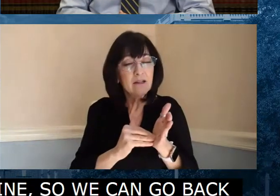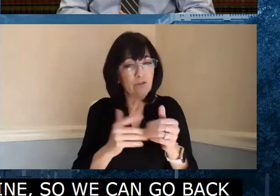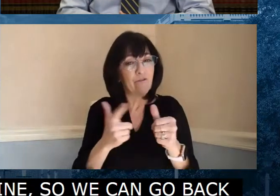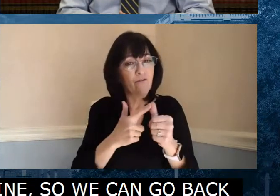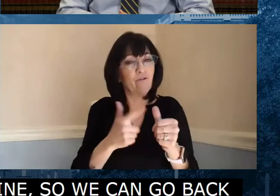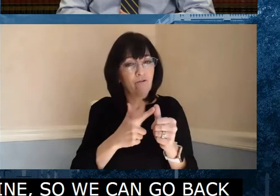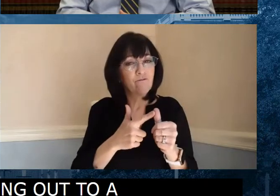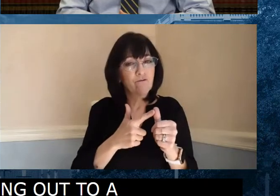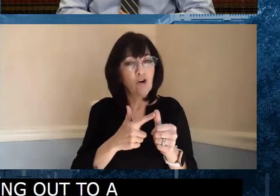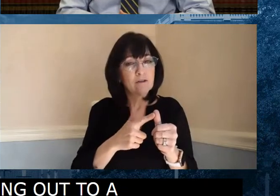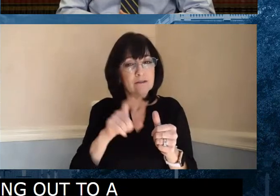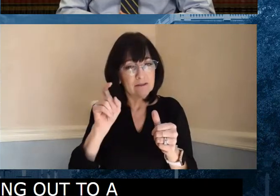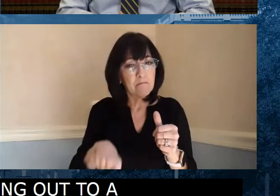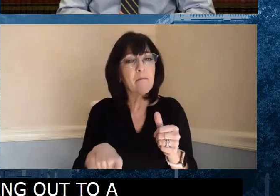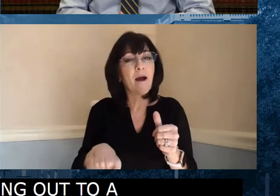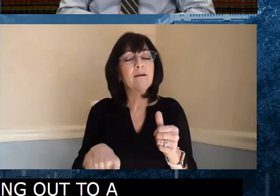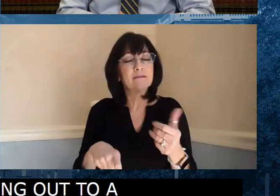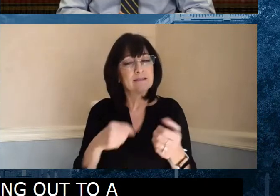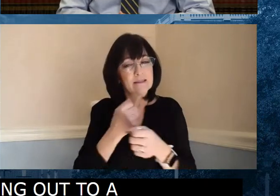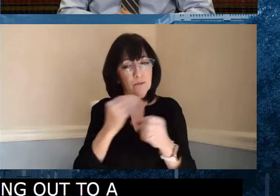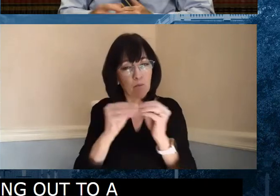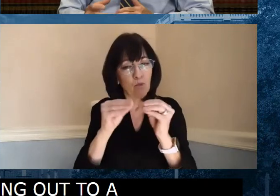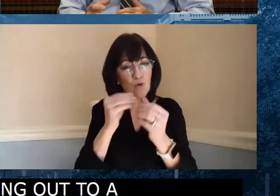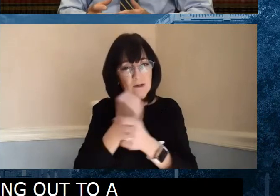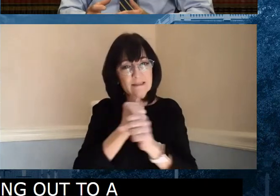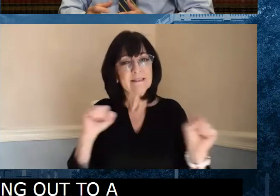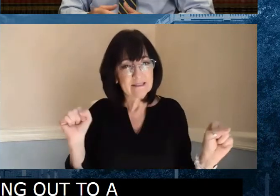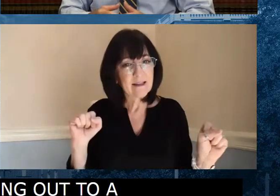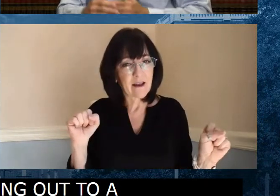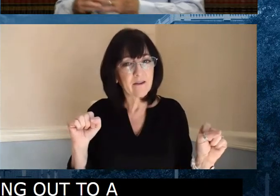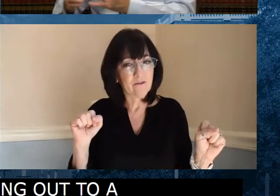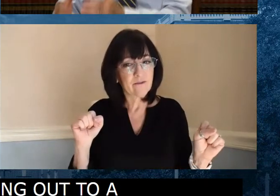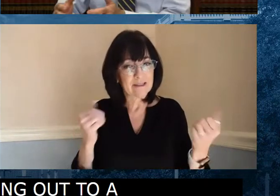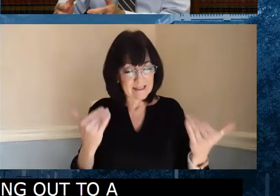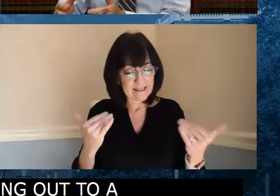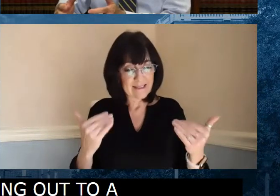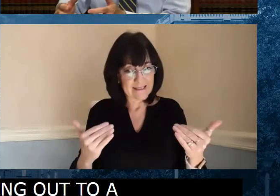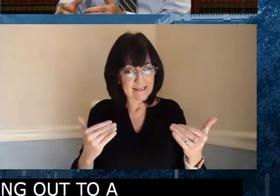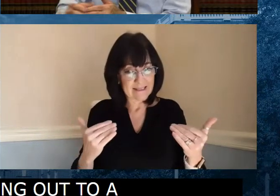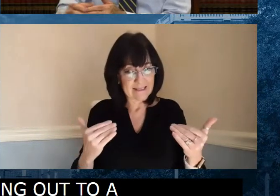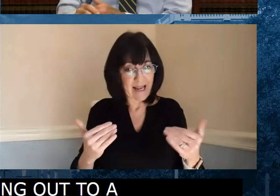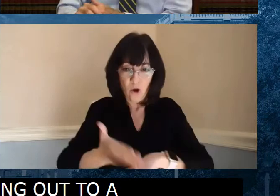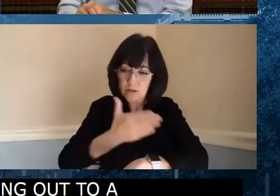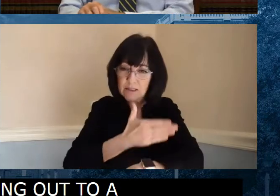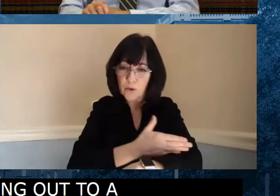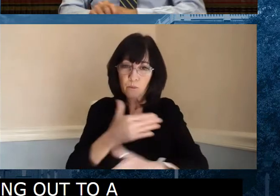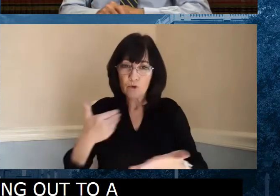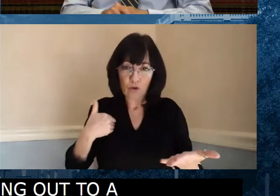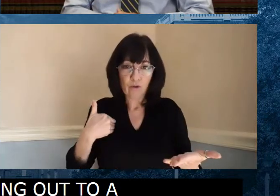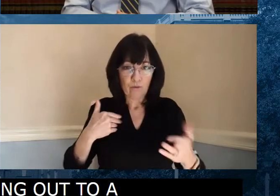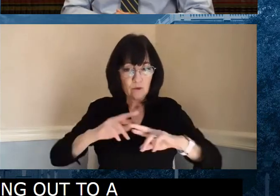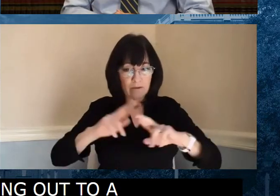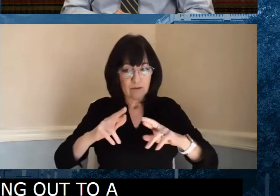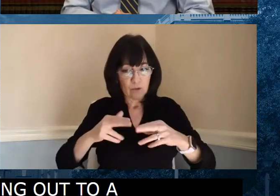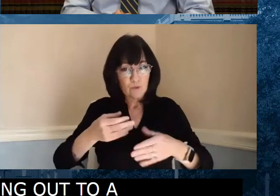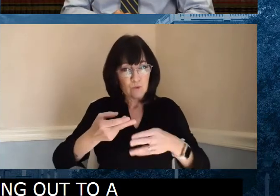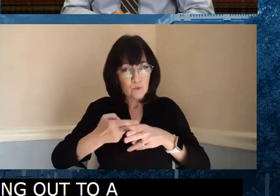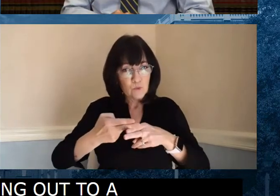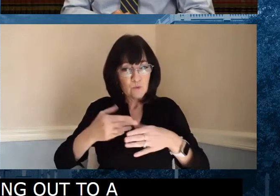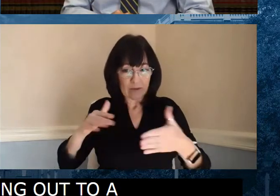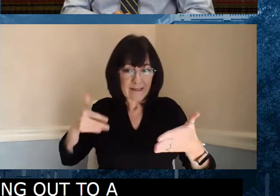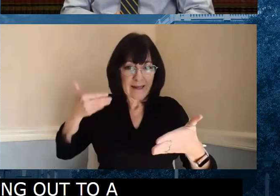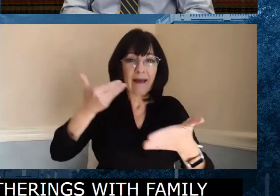do all that without putting people at risk. And we're getting there. We're getting there by vaccinating large numbers